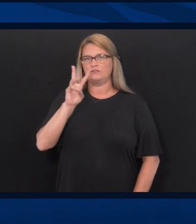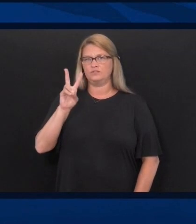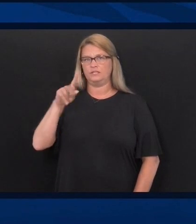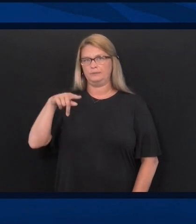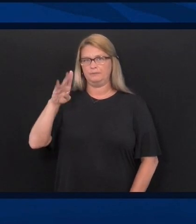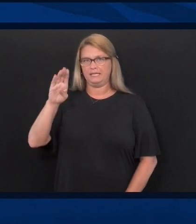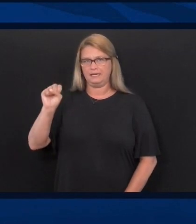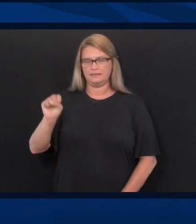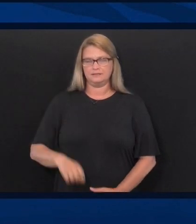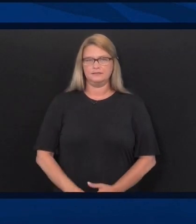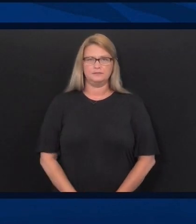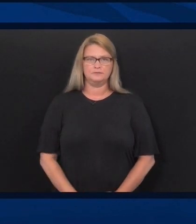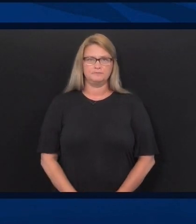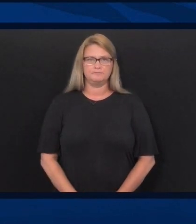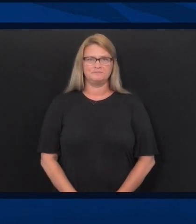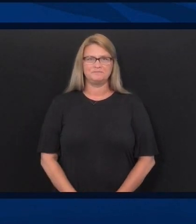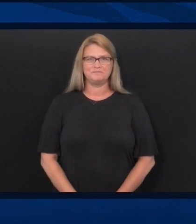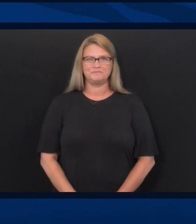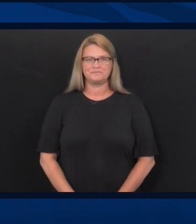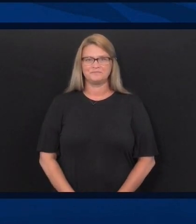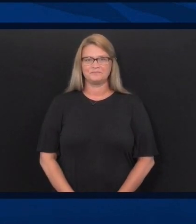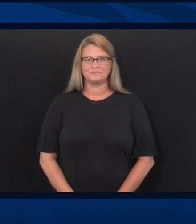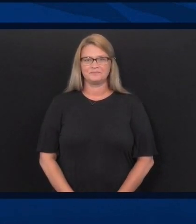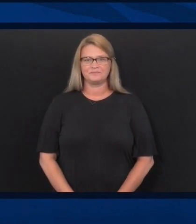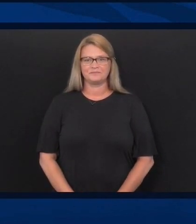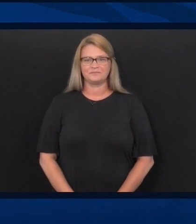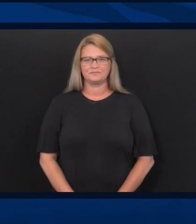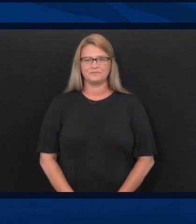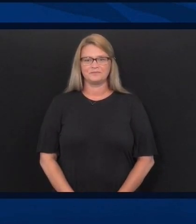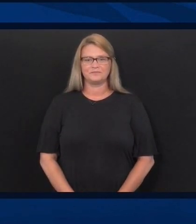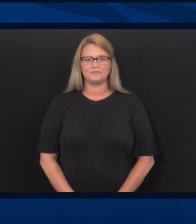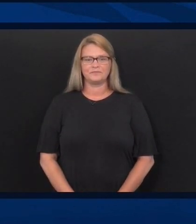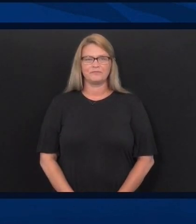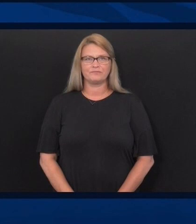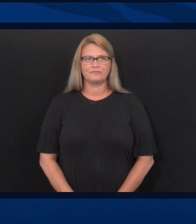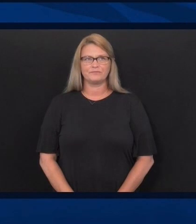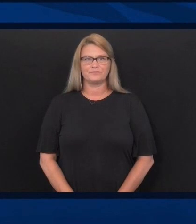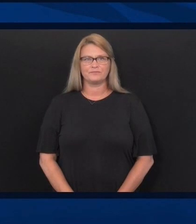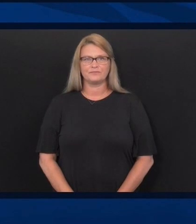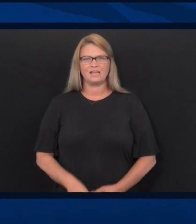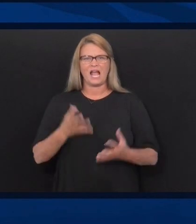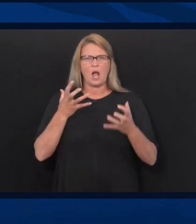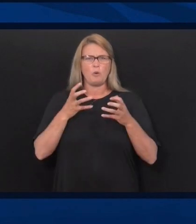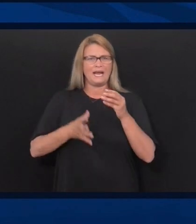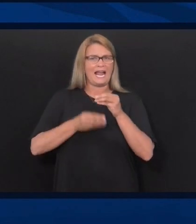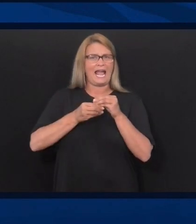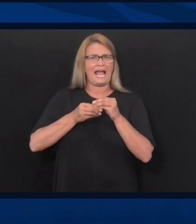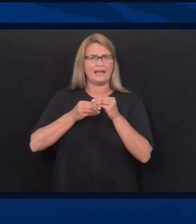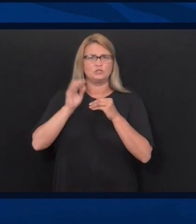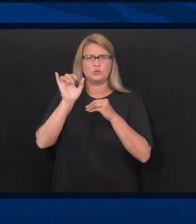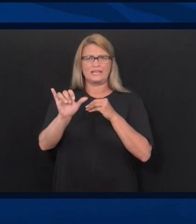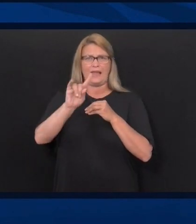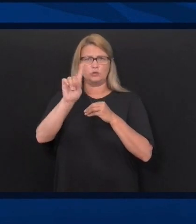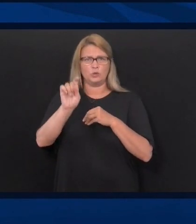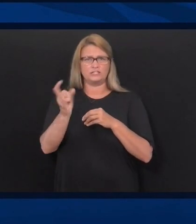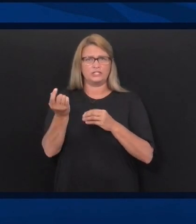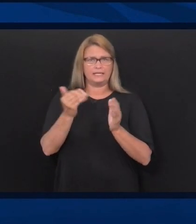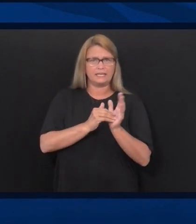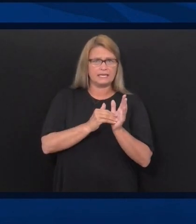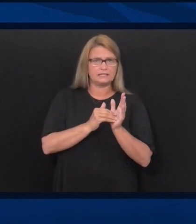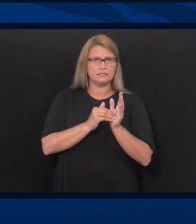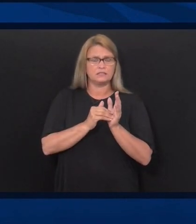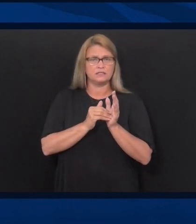yet, but the ability to live stream our games to fans that may not be that